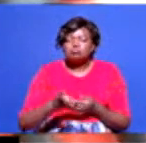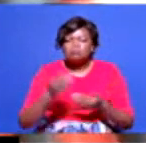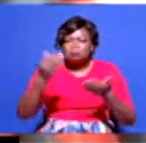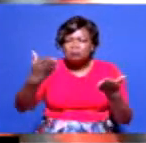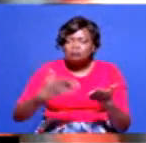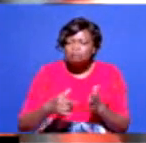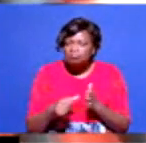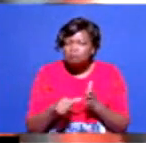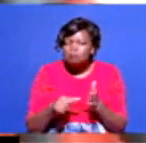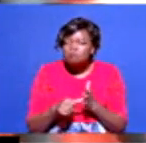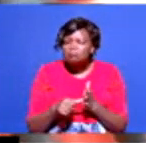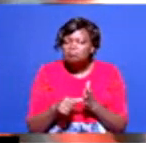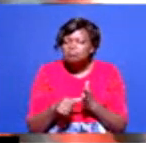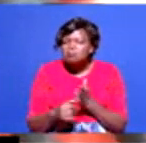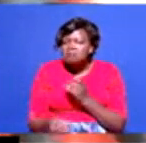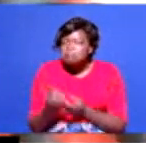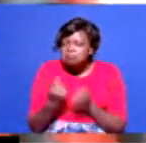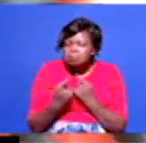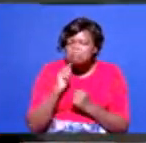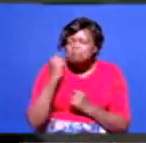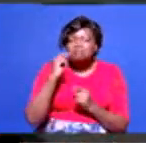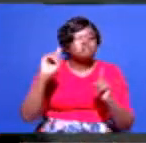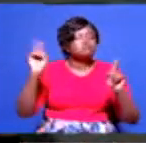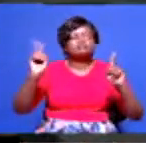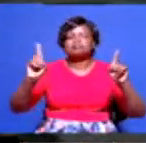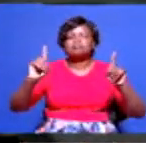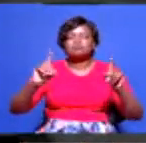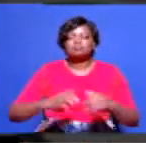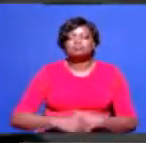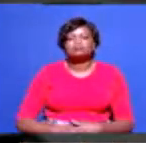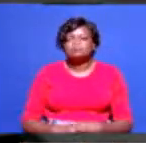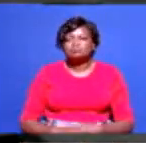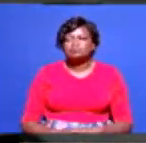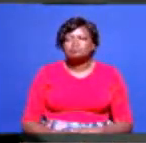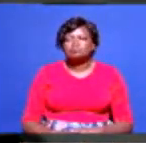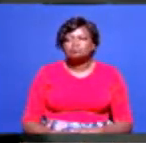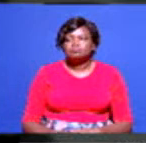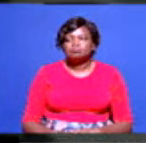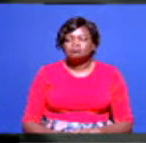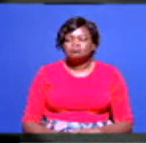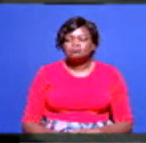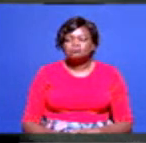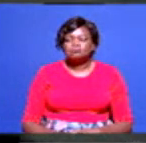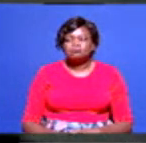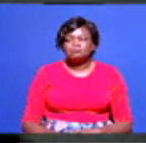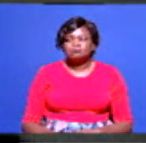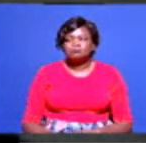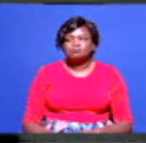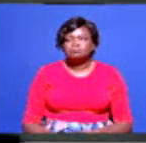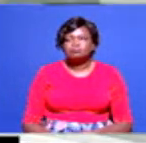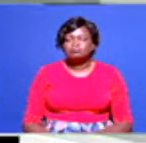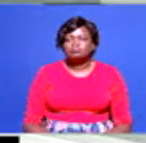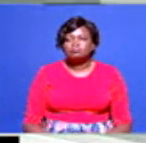fujo katika nchi ya Kenya. Purity Museo, Prime Edition.